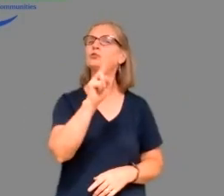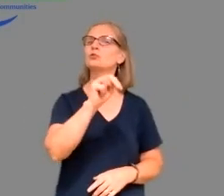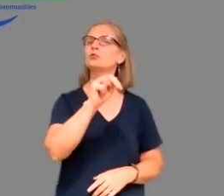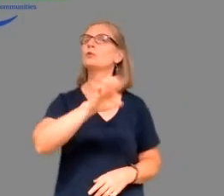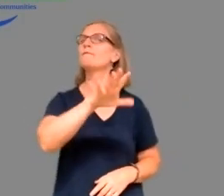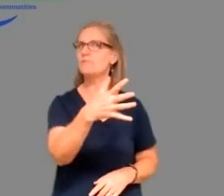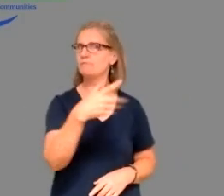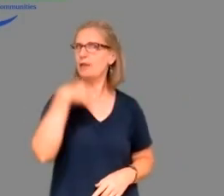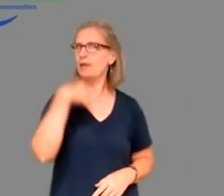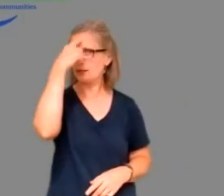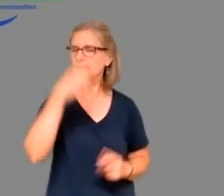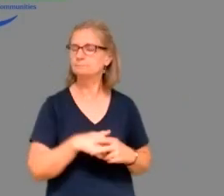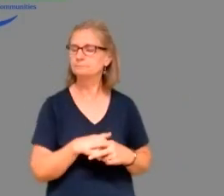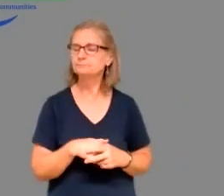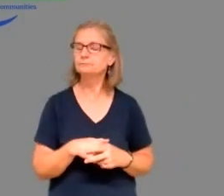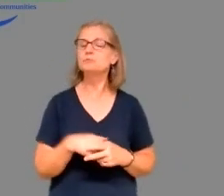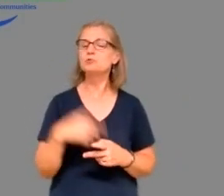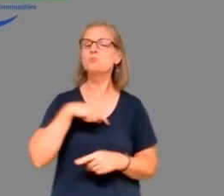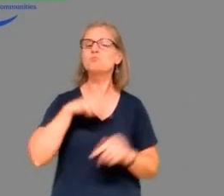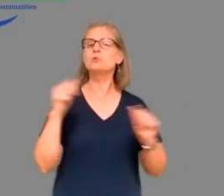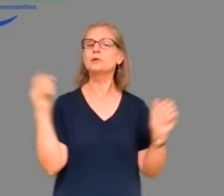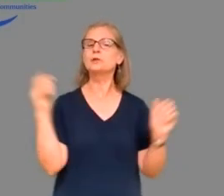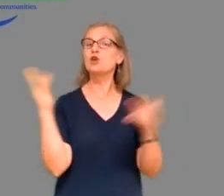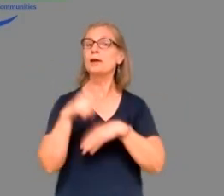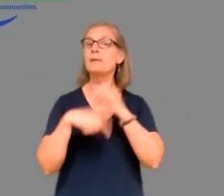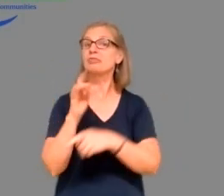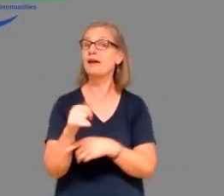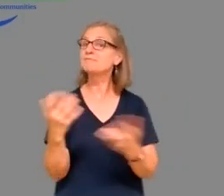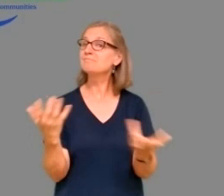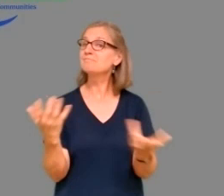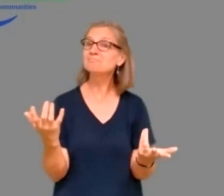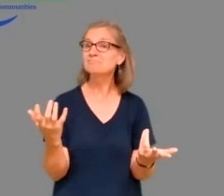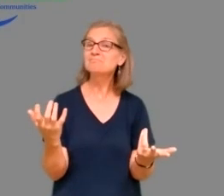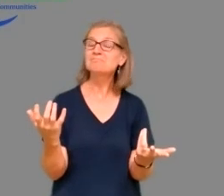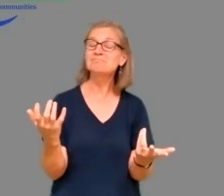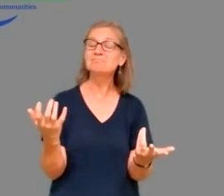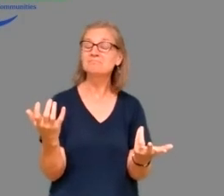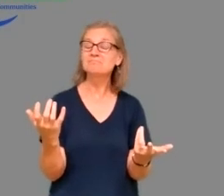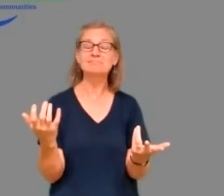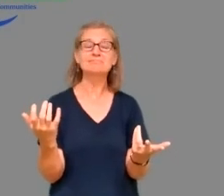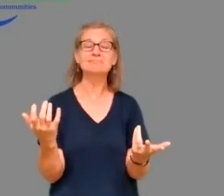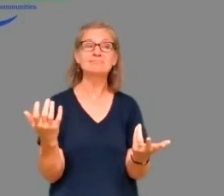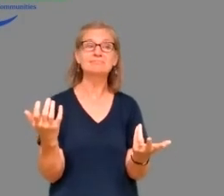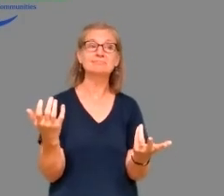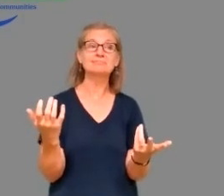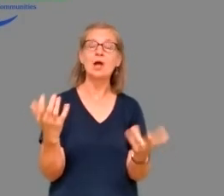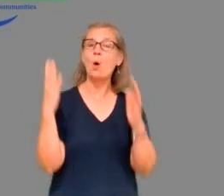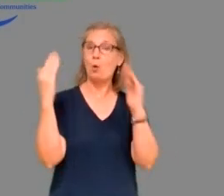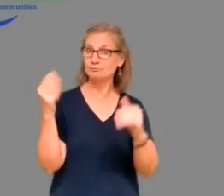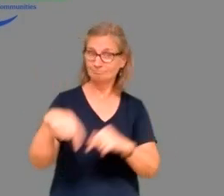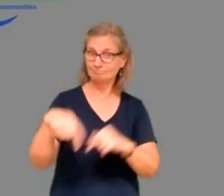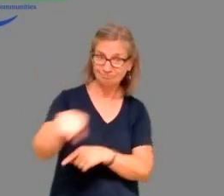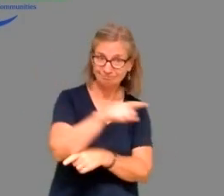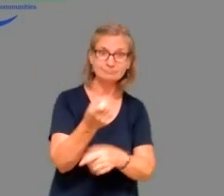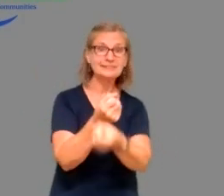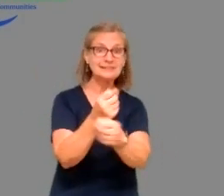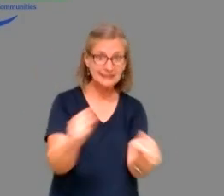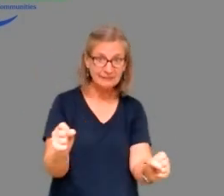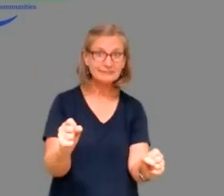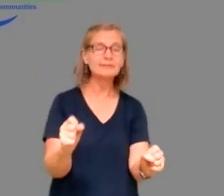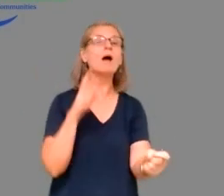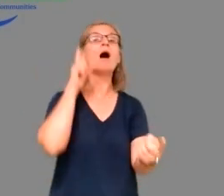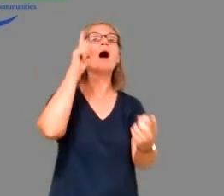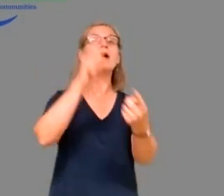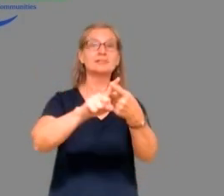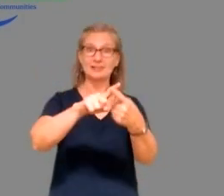We can have a little chat about that when that's all said and done, and hopefully everybody stays safe. So until